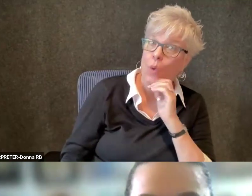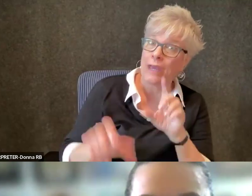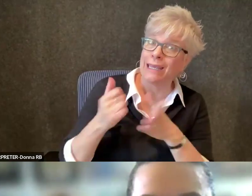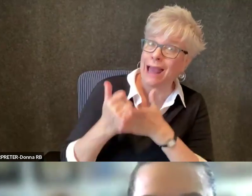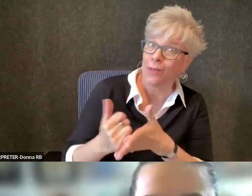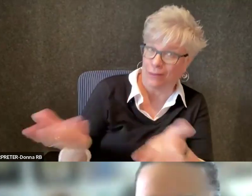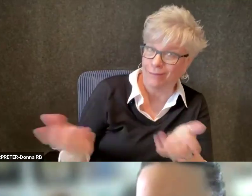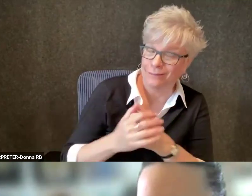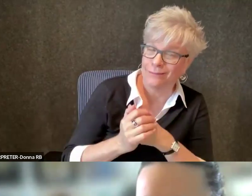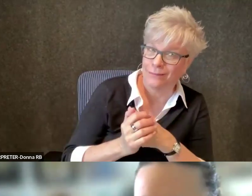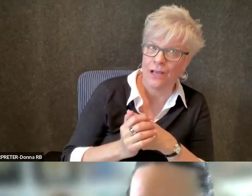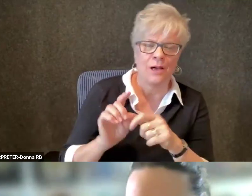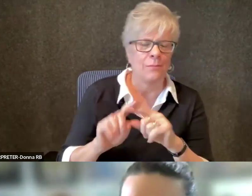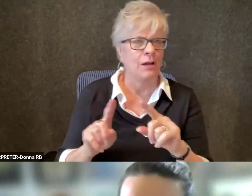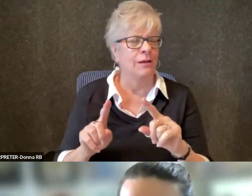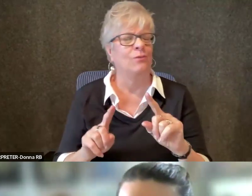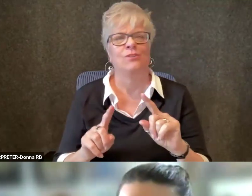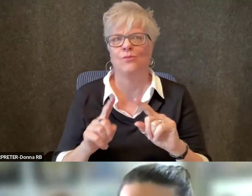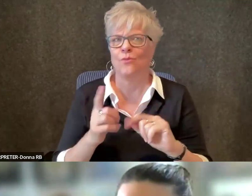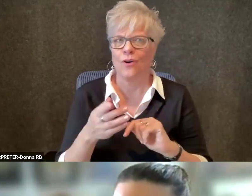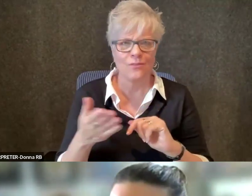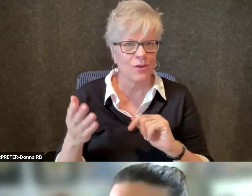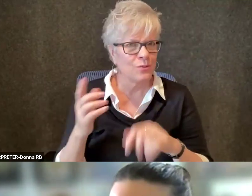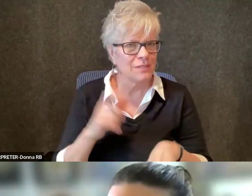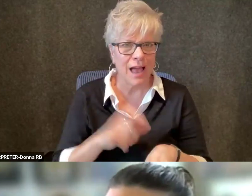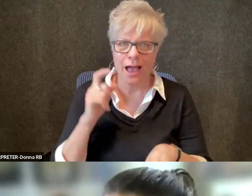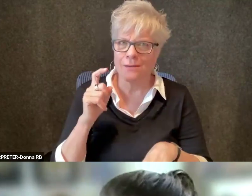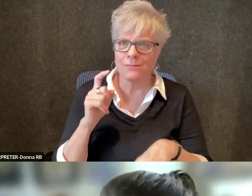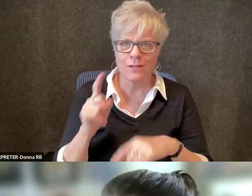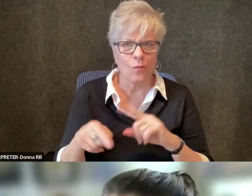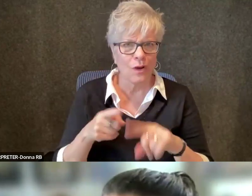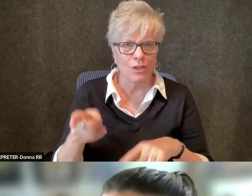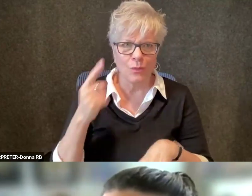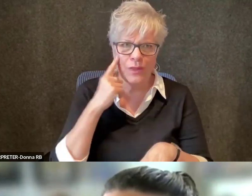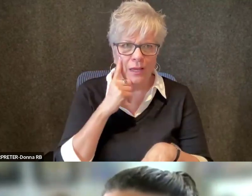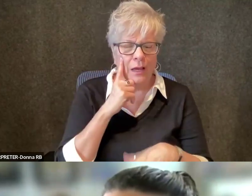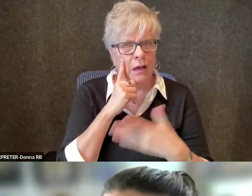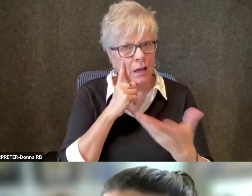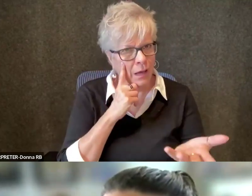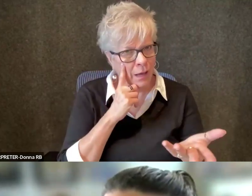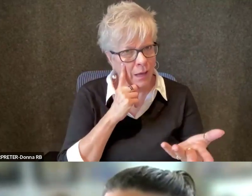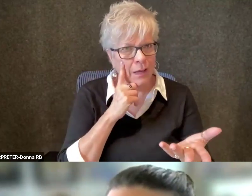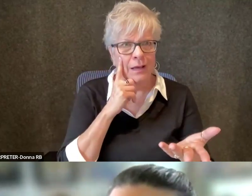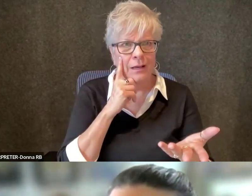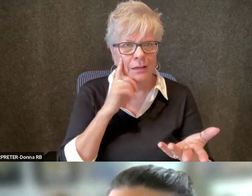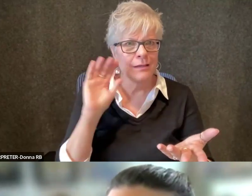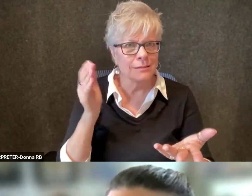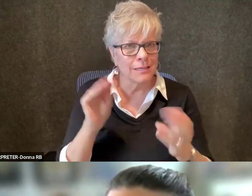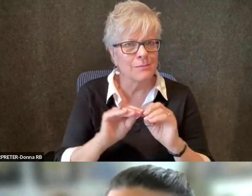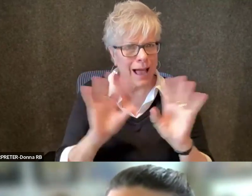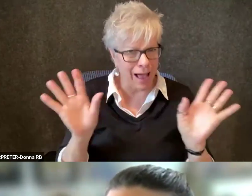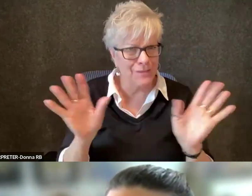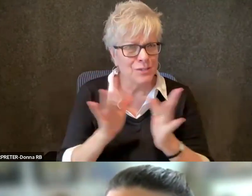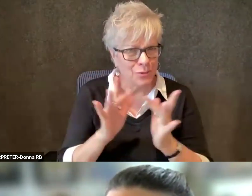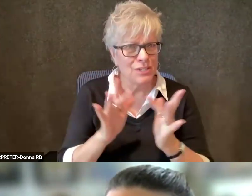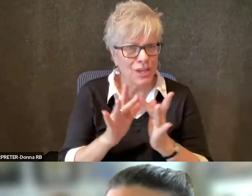that. But, it was just one of those times when you think, hey, this seems like the obvious thing to do, to reach